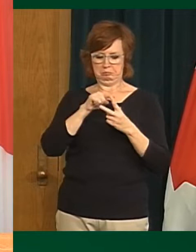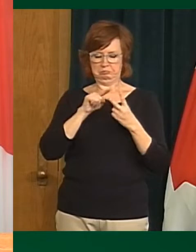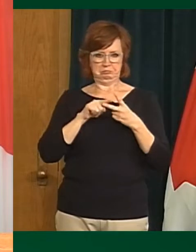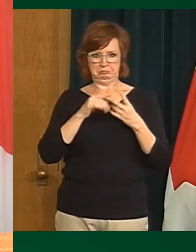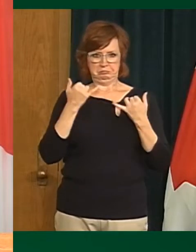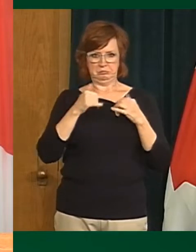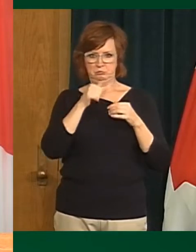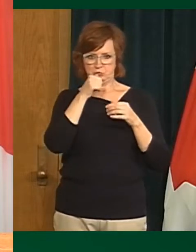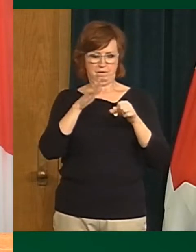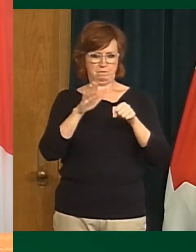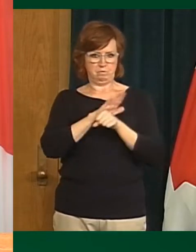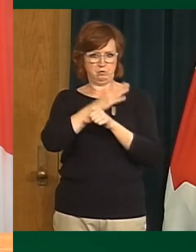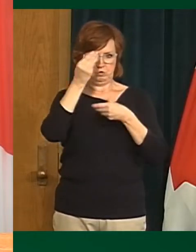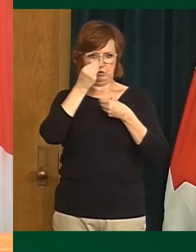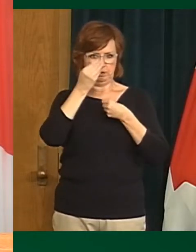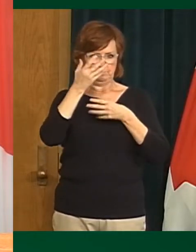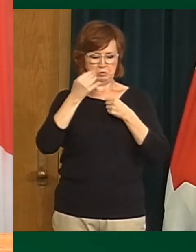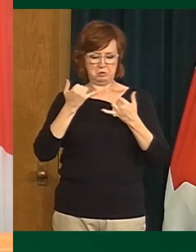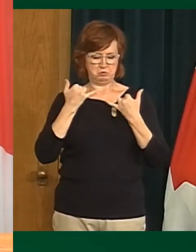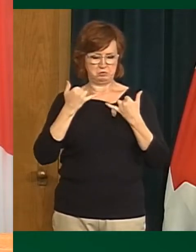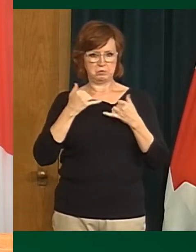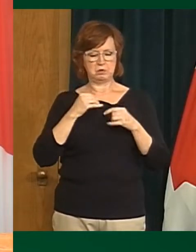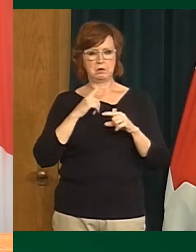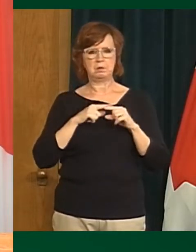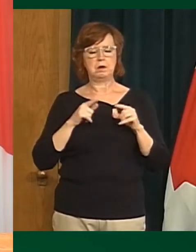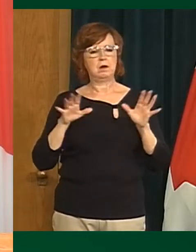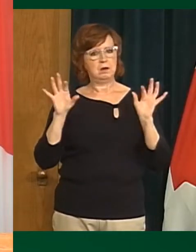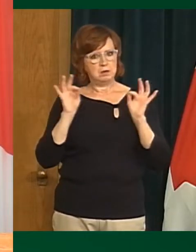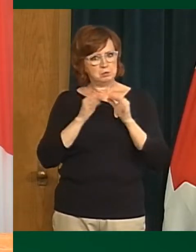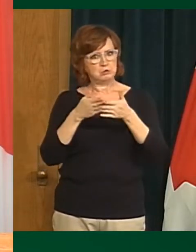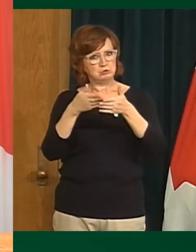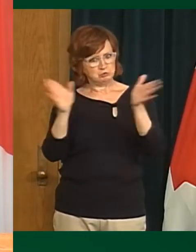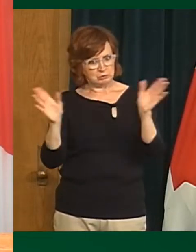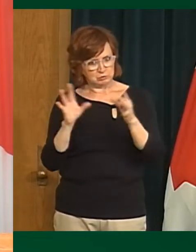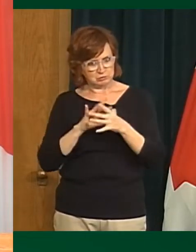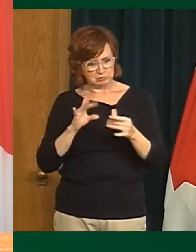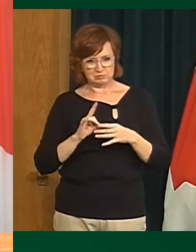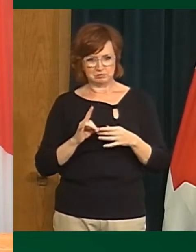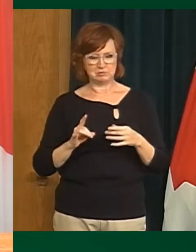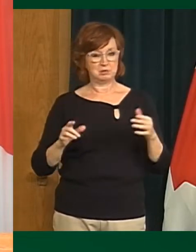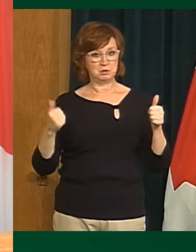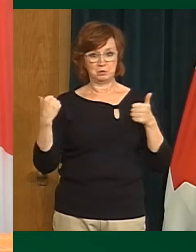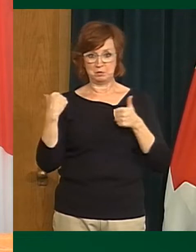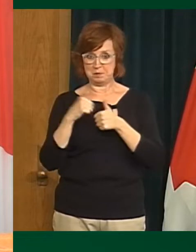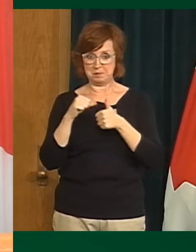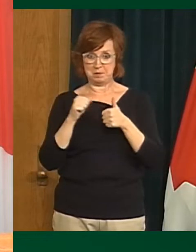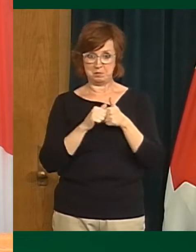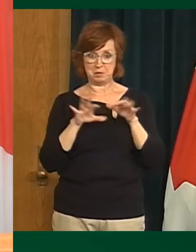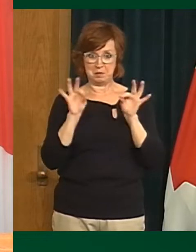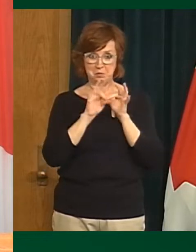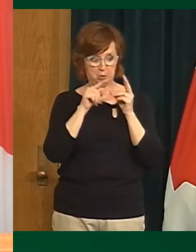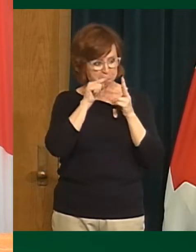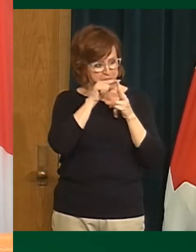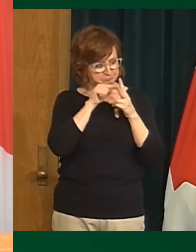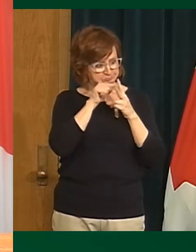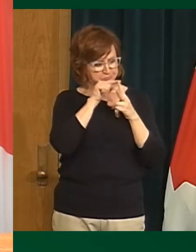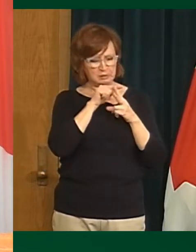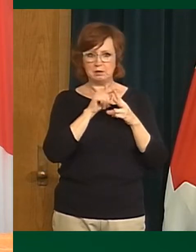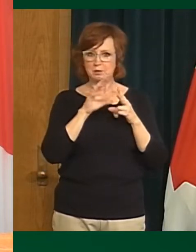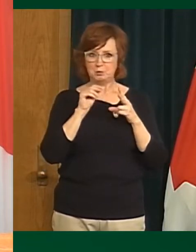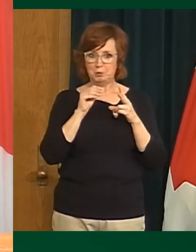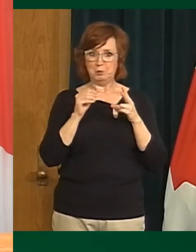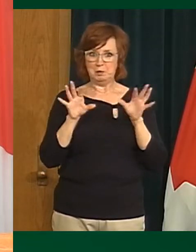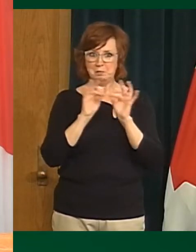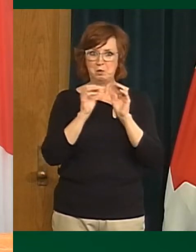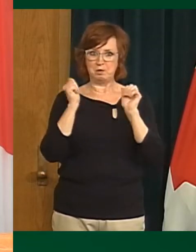think instead of focusing on individual instances, we need to understand the whole epidemiology of COVID-19 in Saskatchewan and